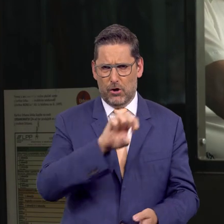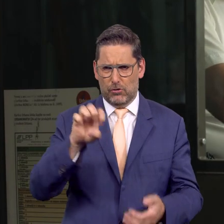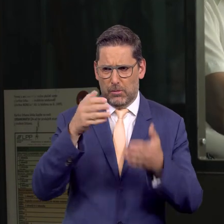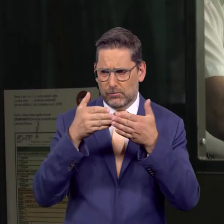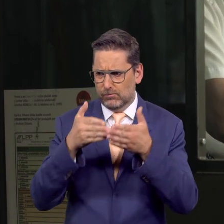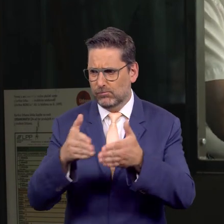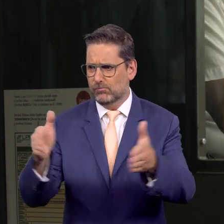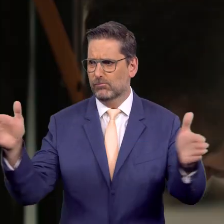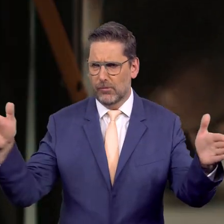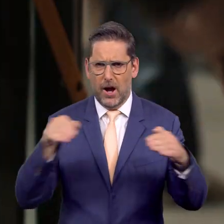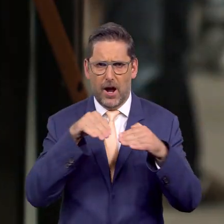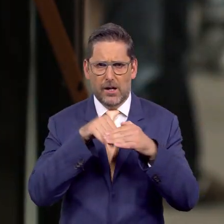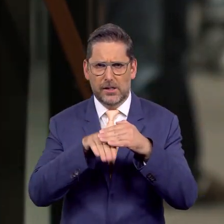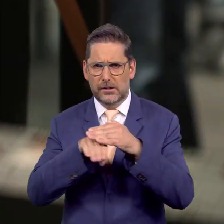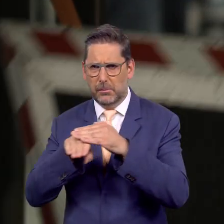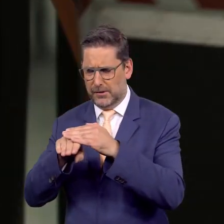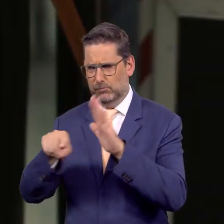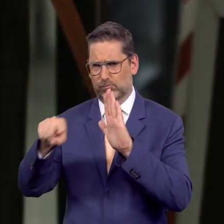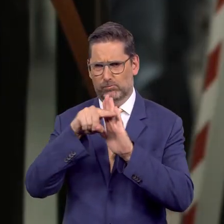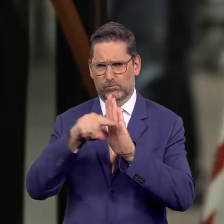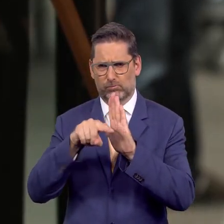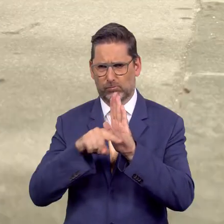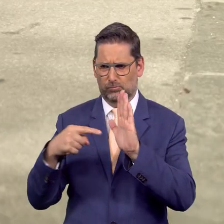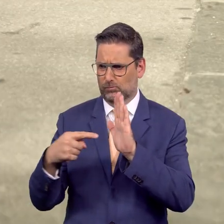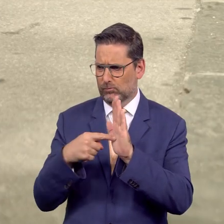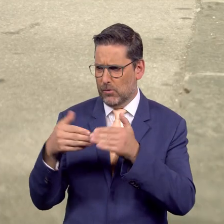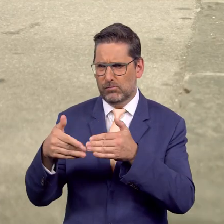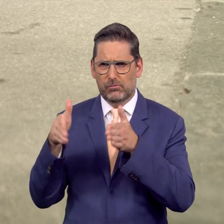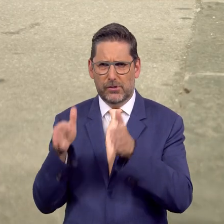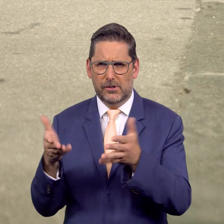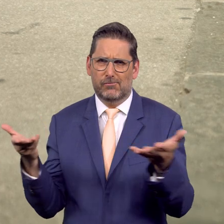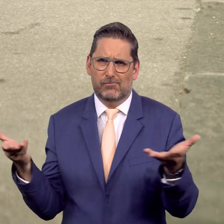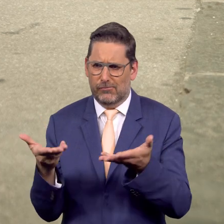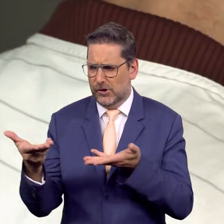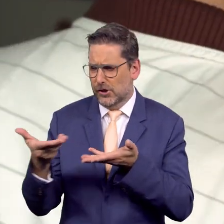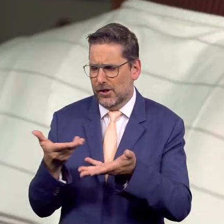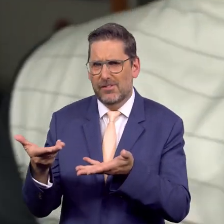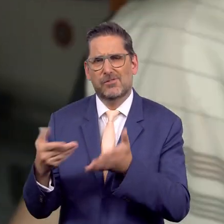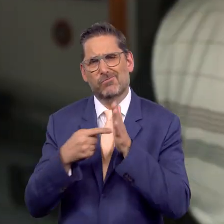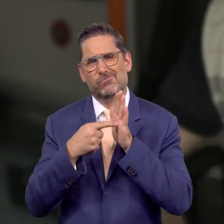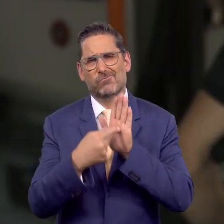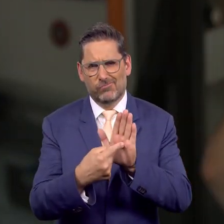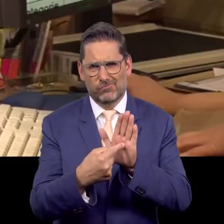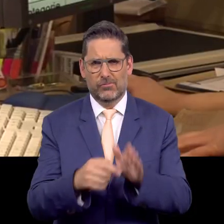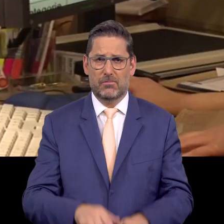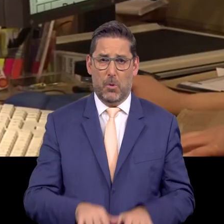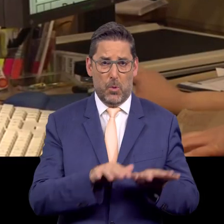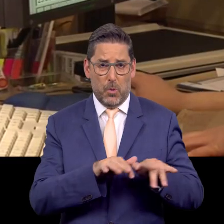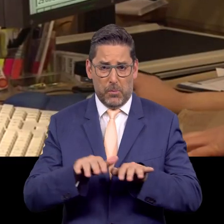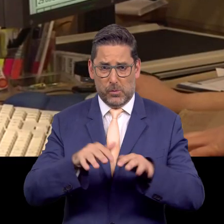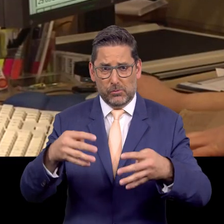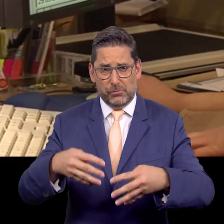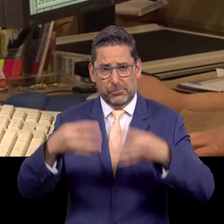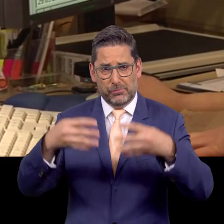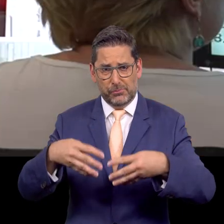establish European-wide accessibility requirements for a number of key products and services, such as computers